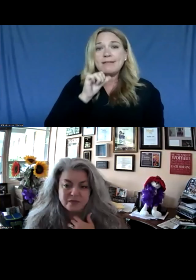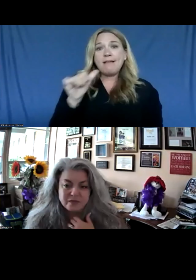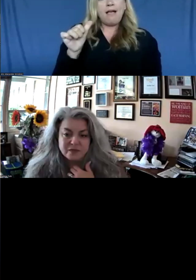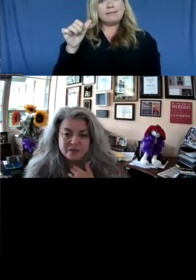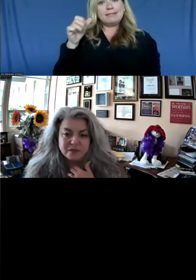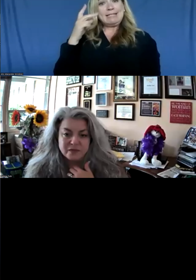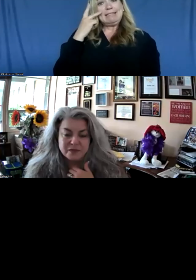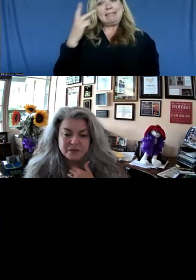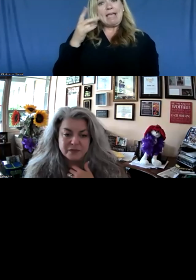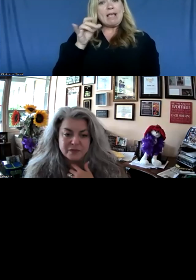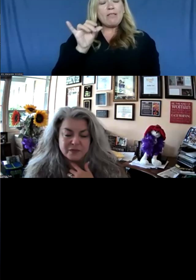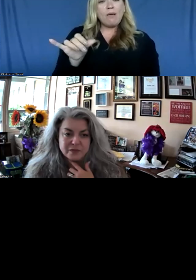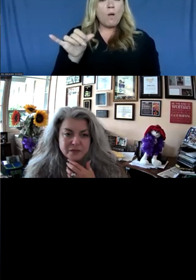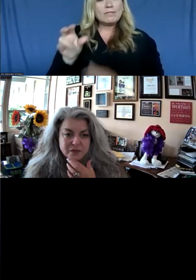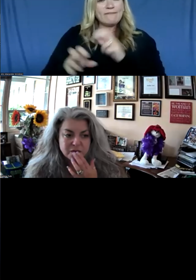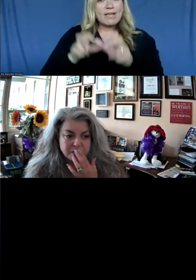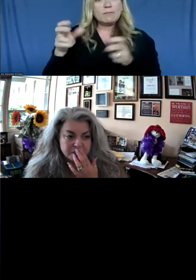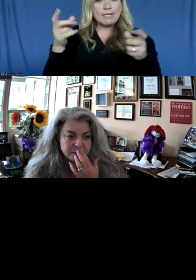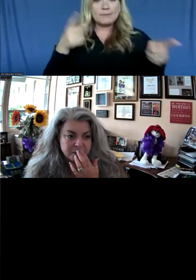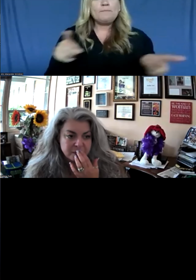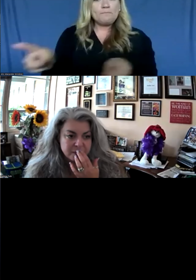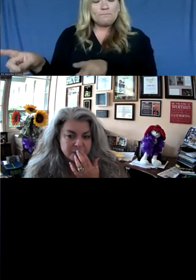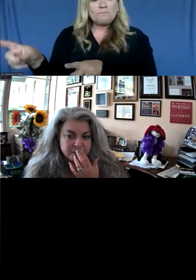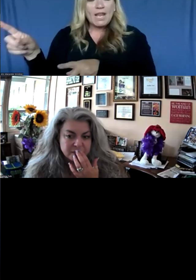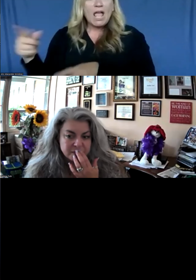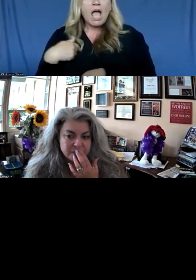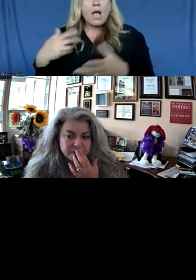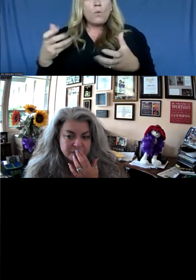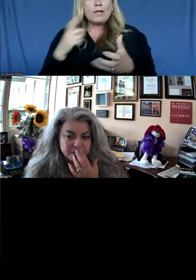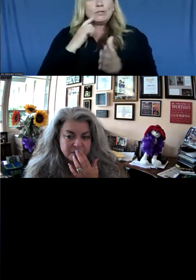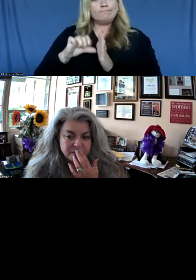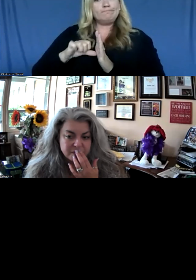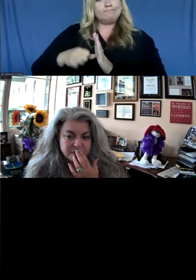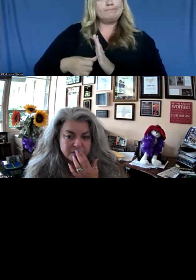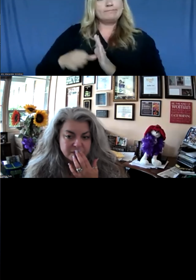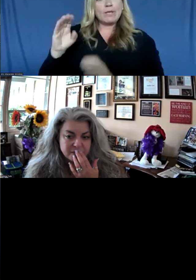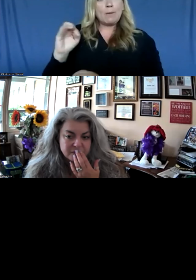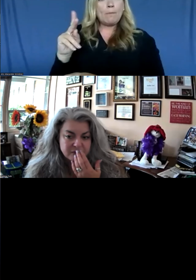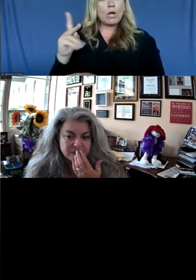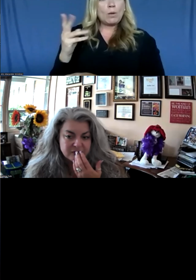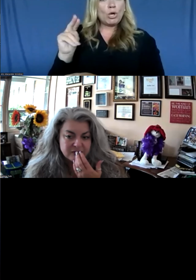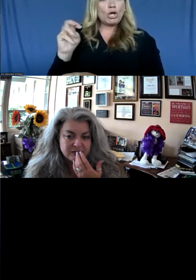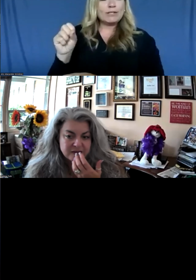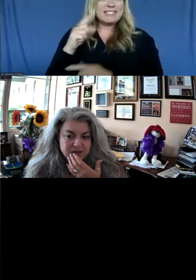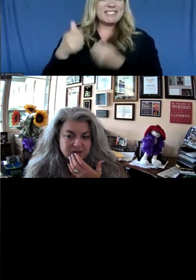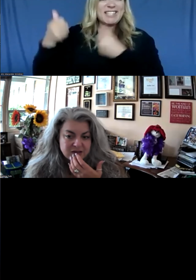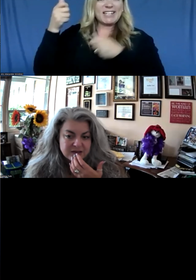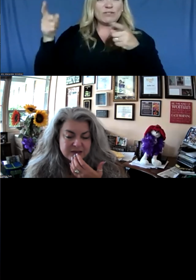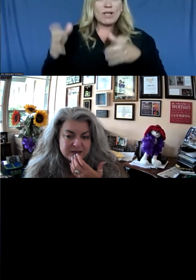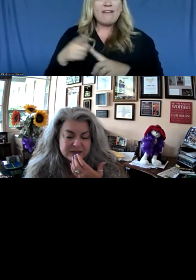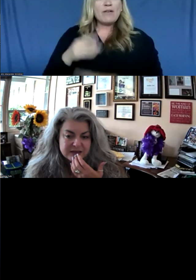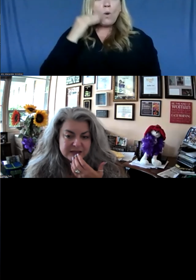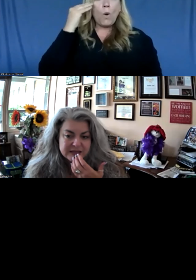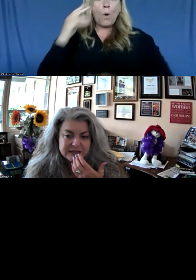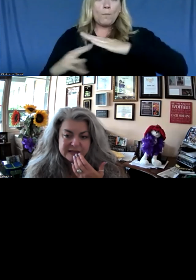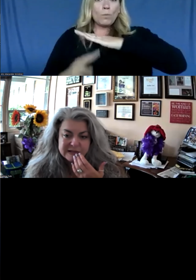of coming through. And I want to just highlight Mark Burns, who's the executive director of Homebridge, always likes